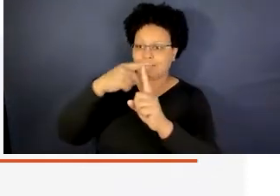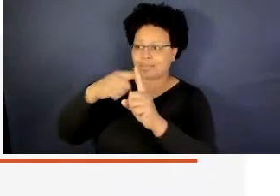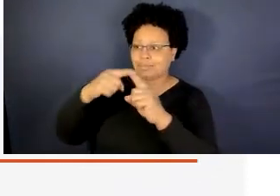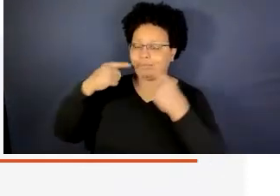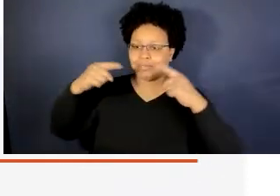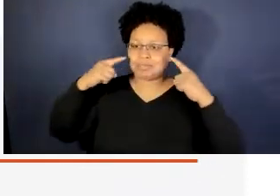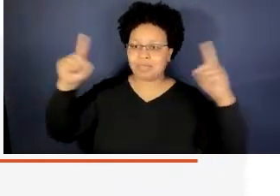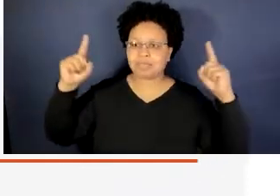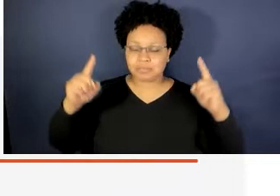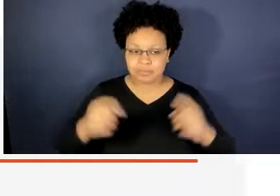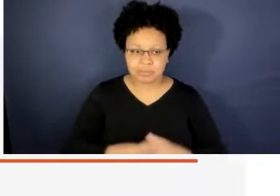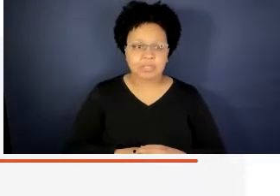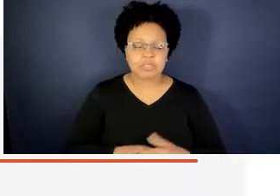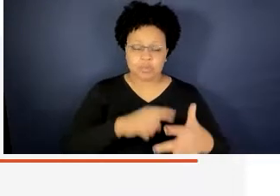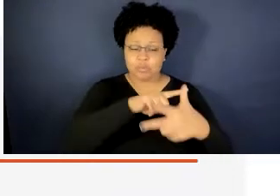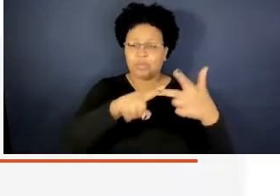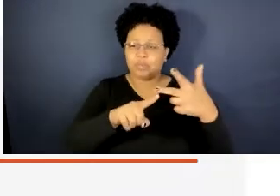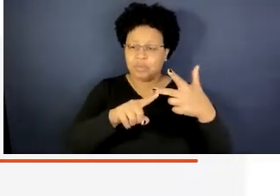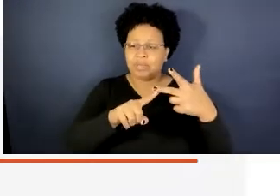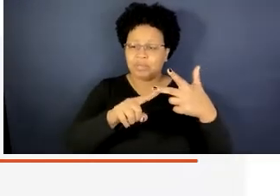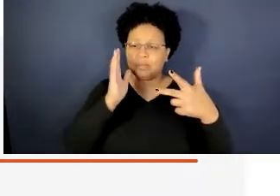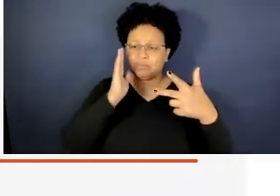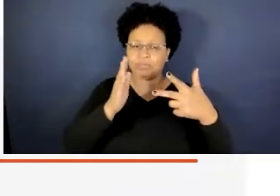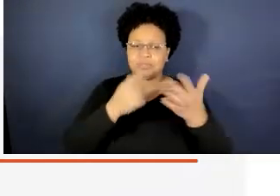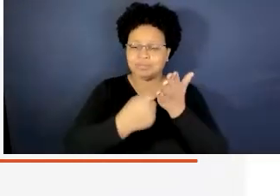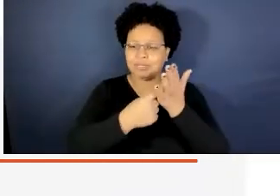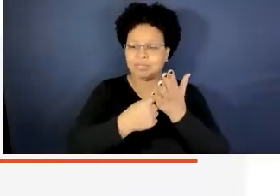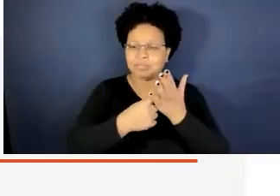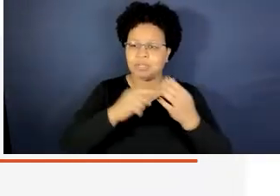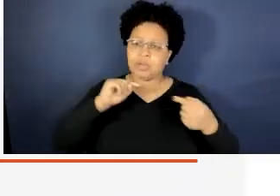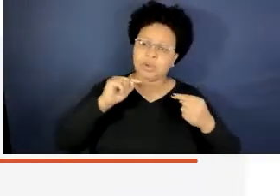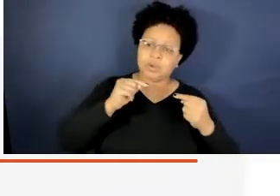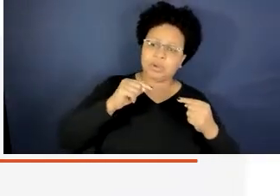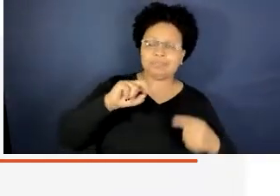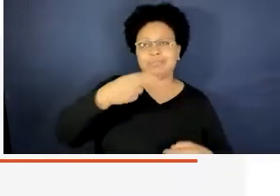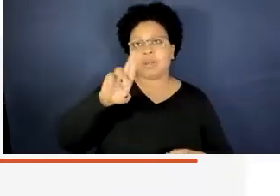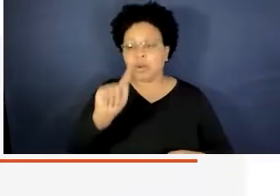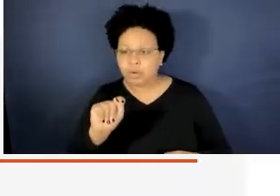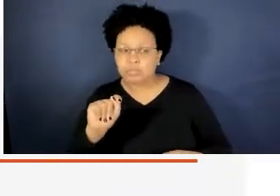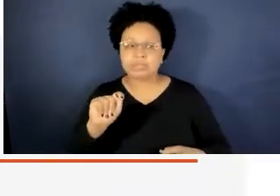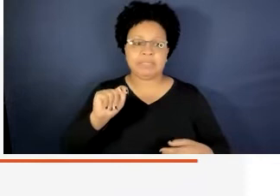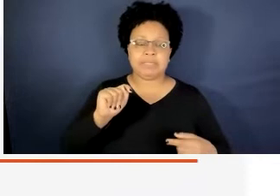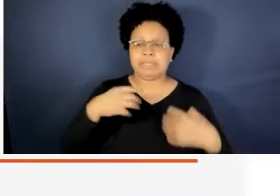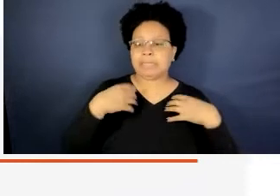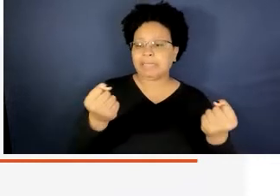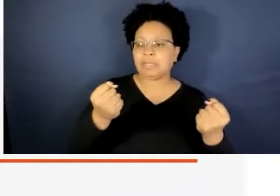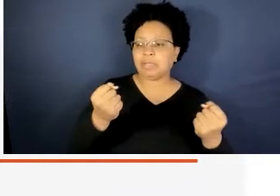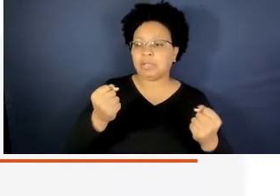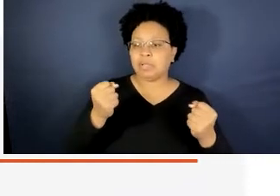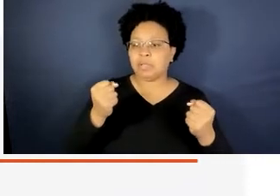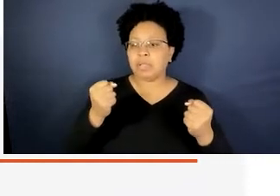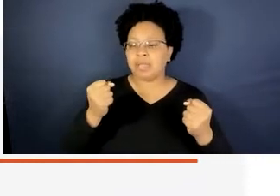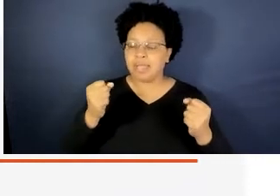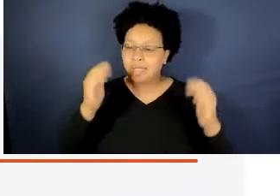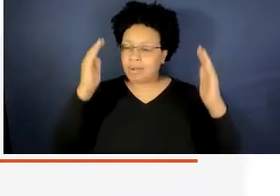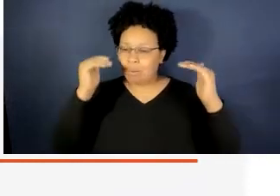to be talking about 3 major points today, and that's hurt, that's heal, and that's hope. And so I'll be talking a lot about